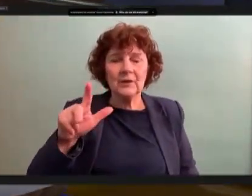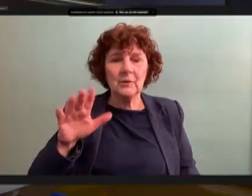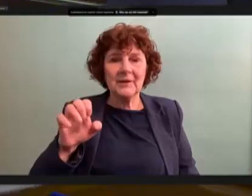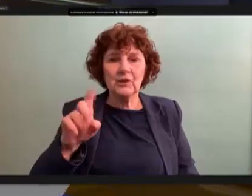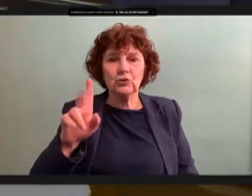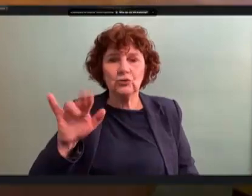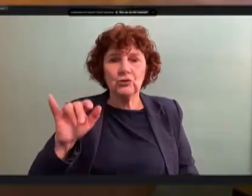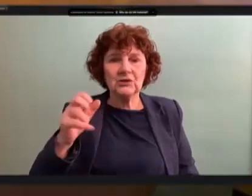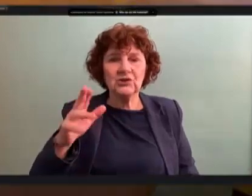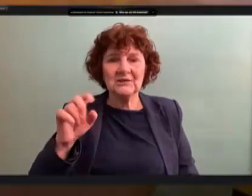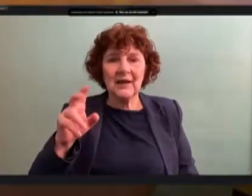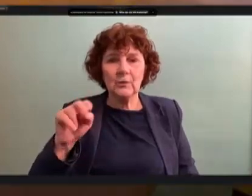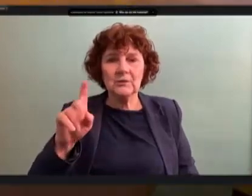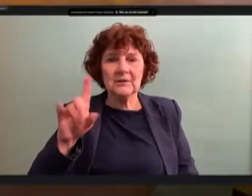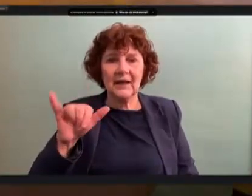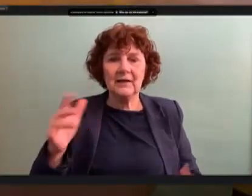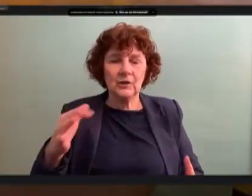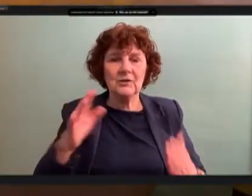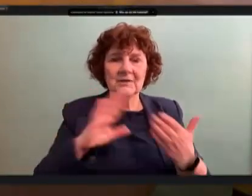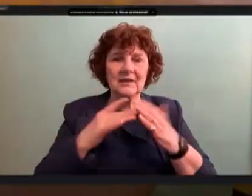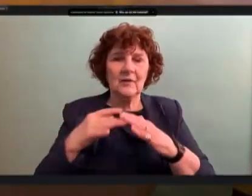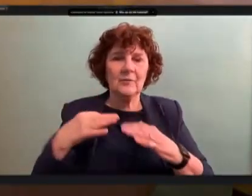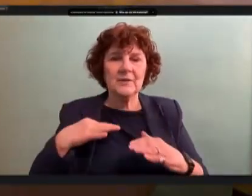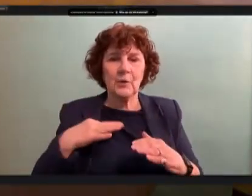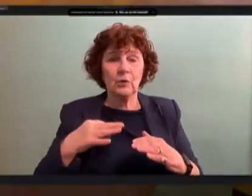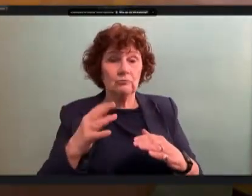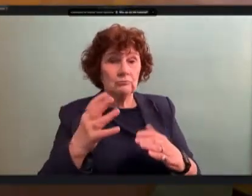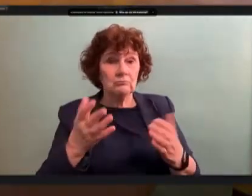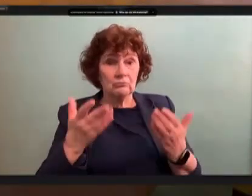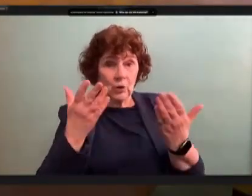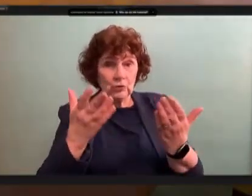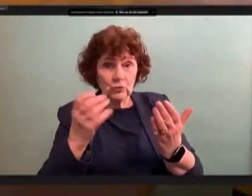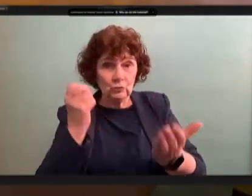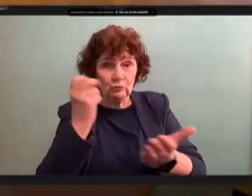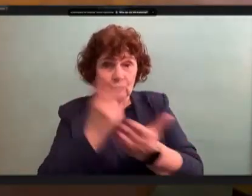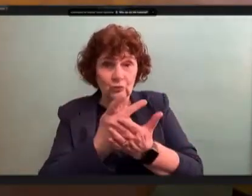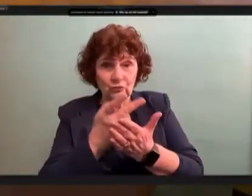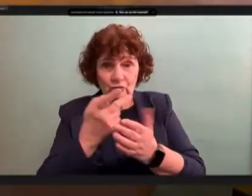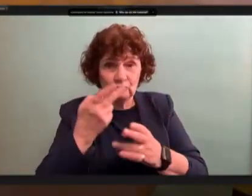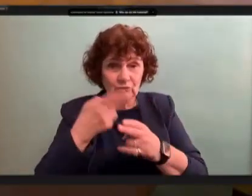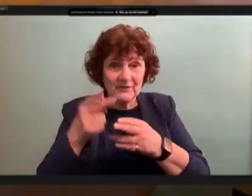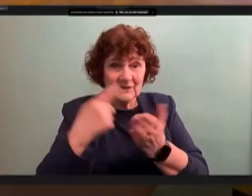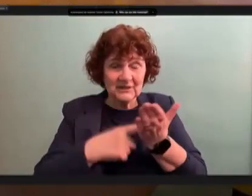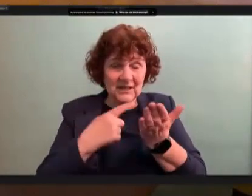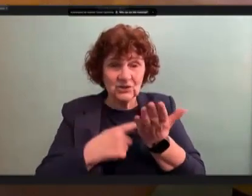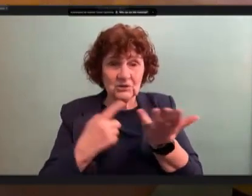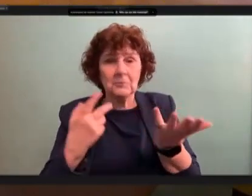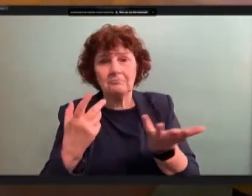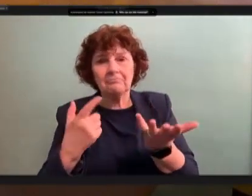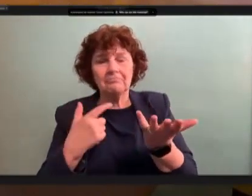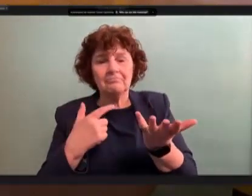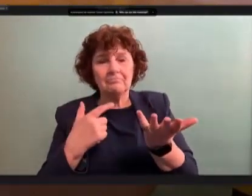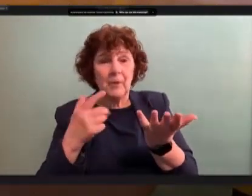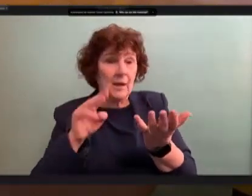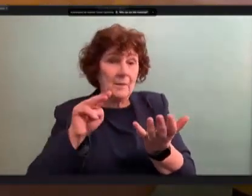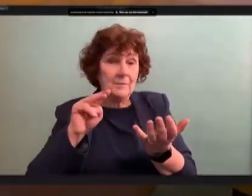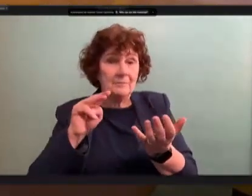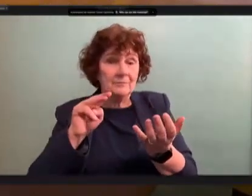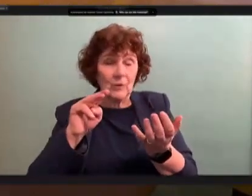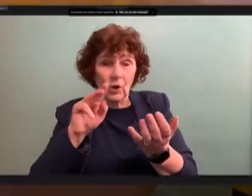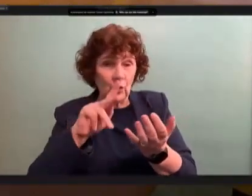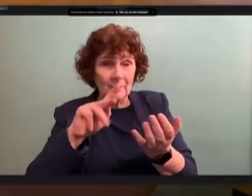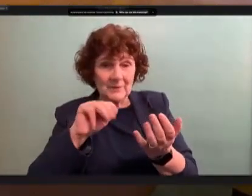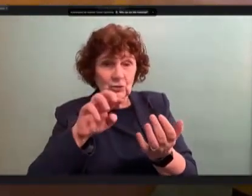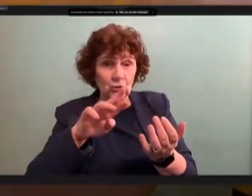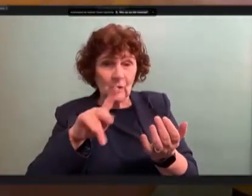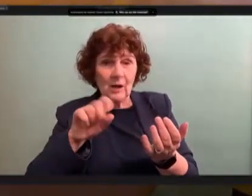Pittsburgh. Motion to approve. Brief discussion, Mr. Chair, please. Second. Mr. Cross? Yeah, thanks, Mr. Chair. I